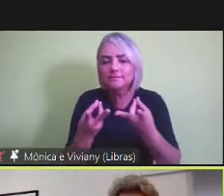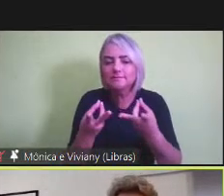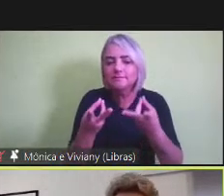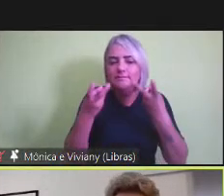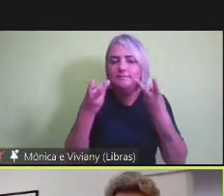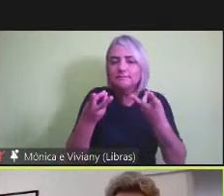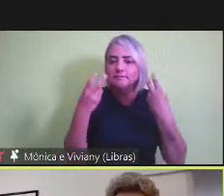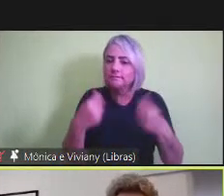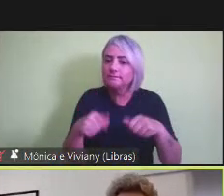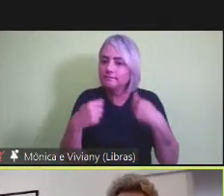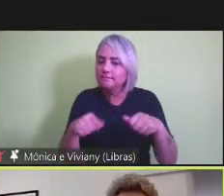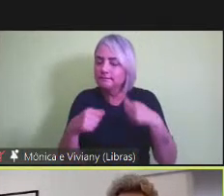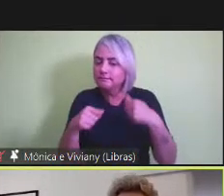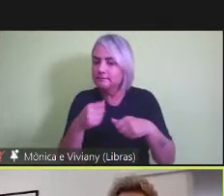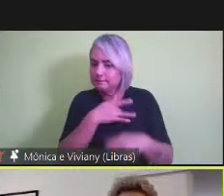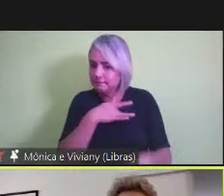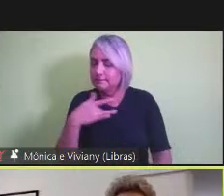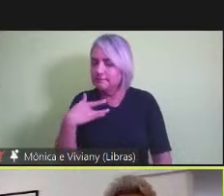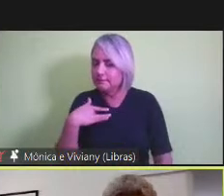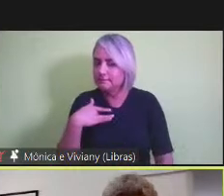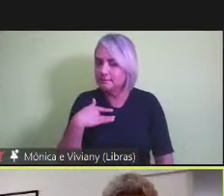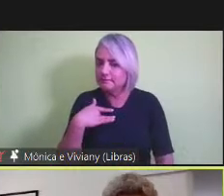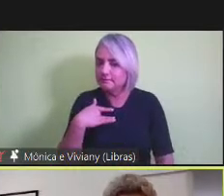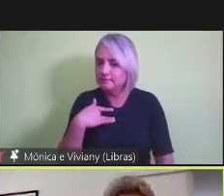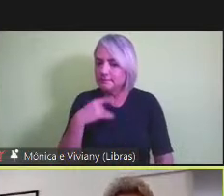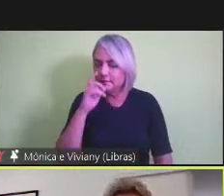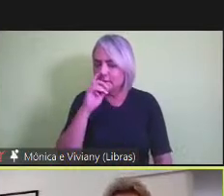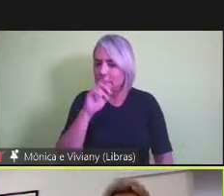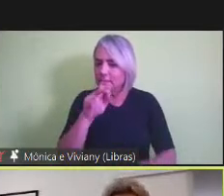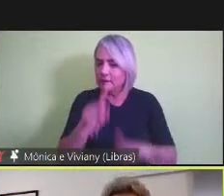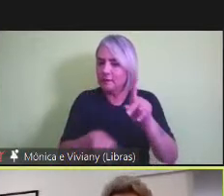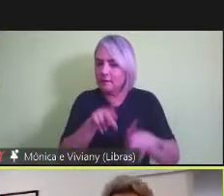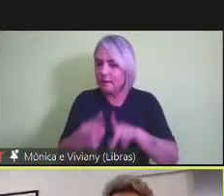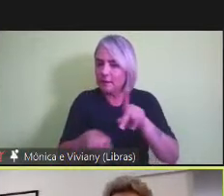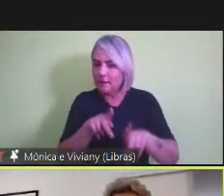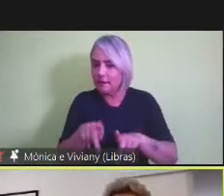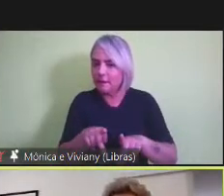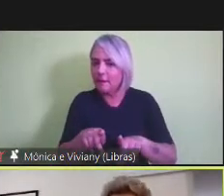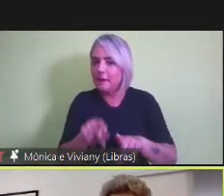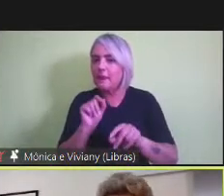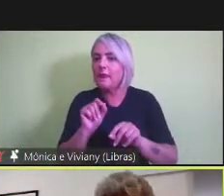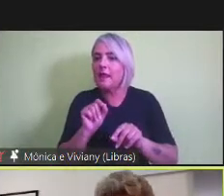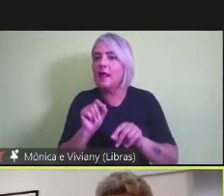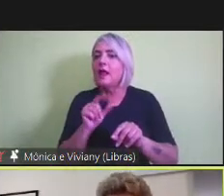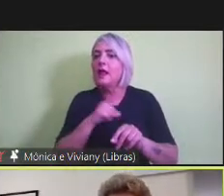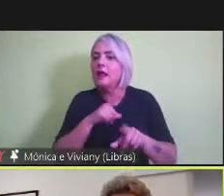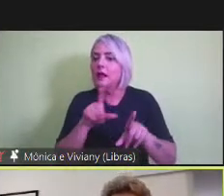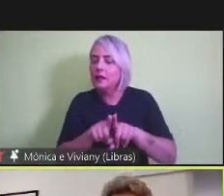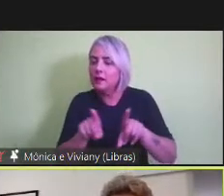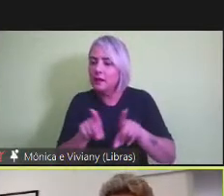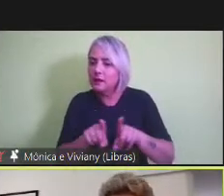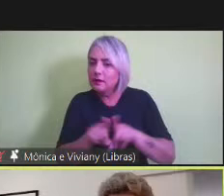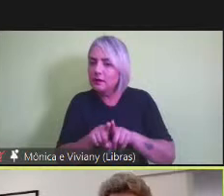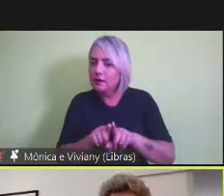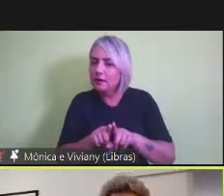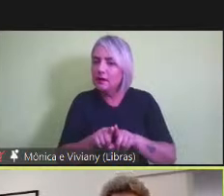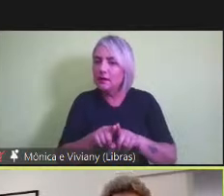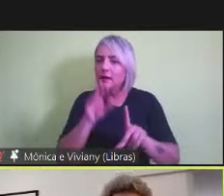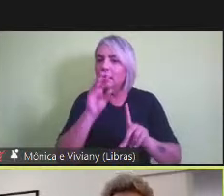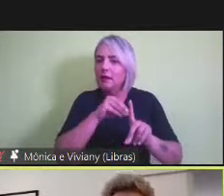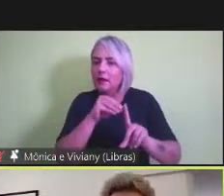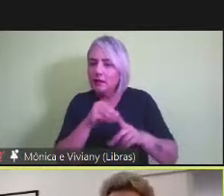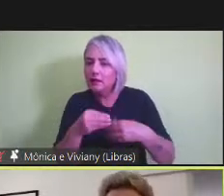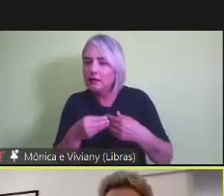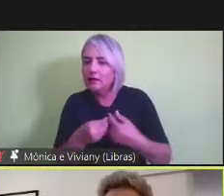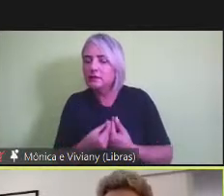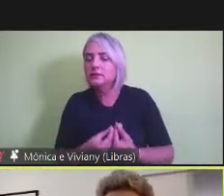a perception of the healthcare necessities, the concerns from the population, which contemplates also the